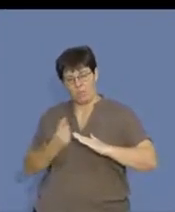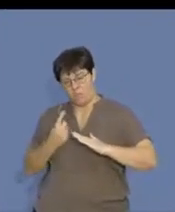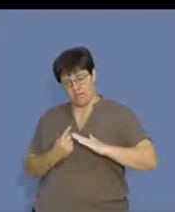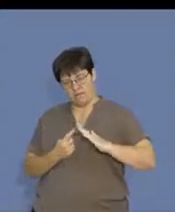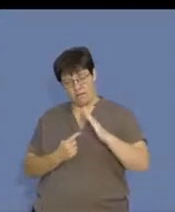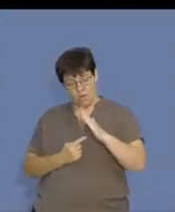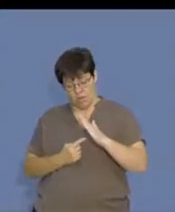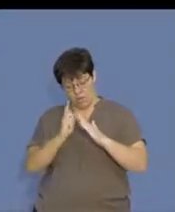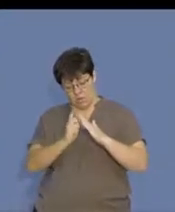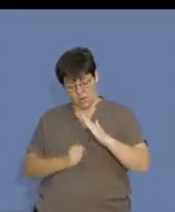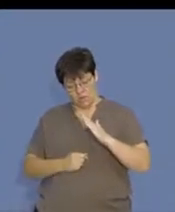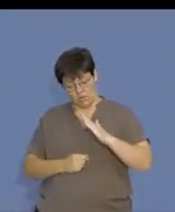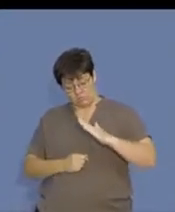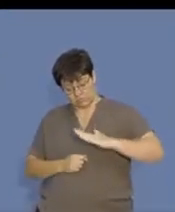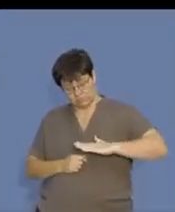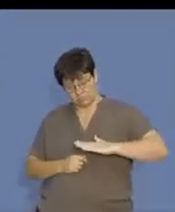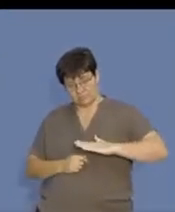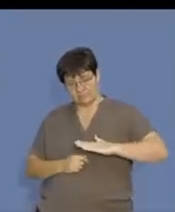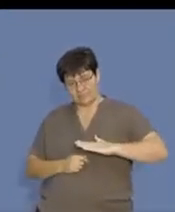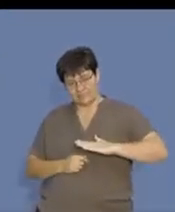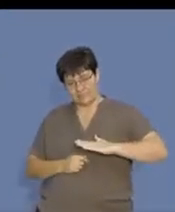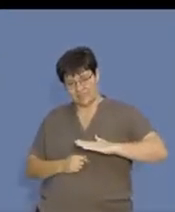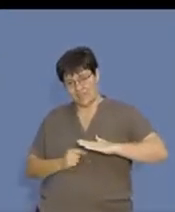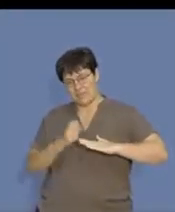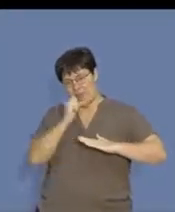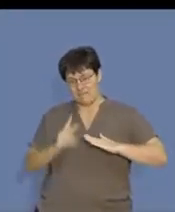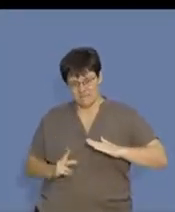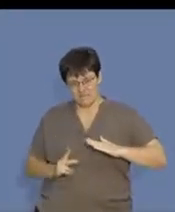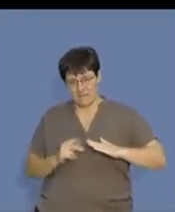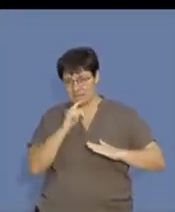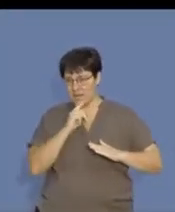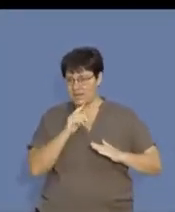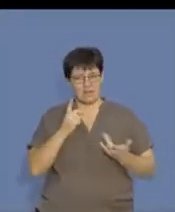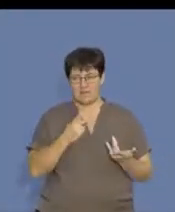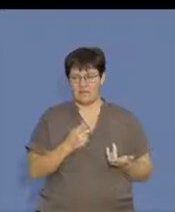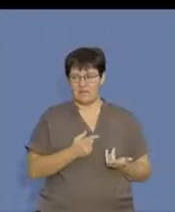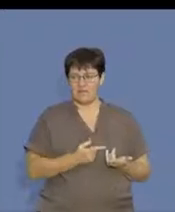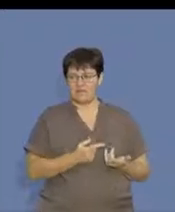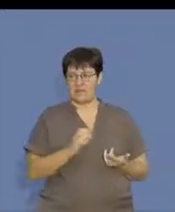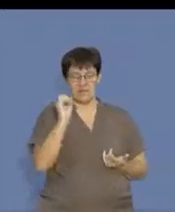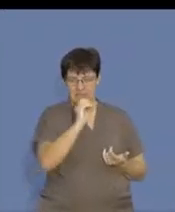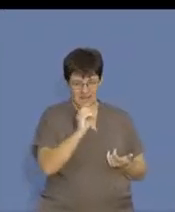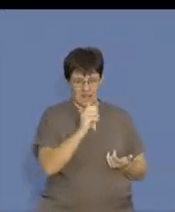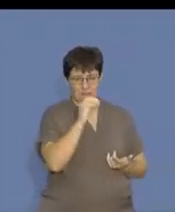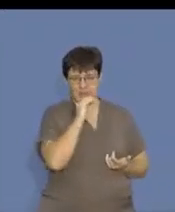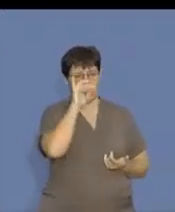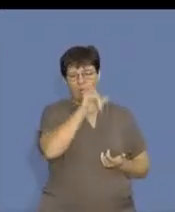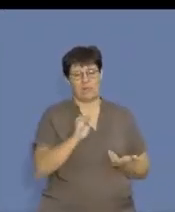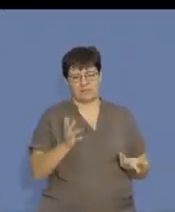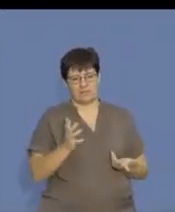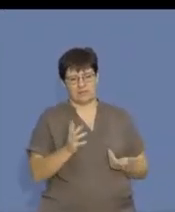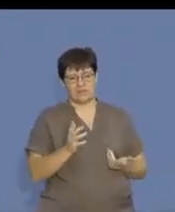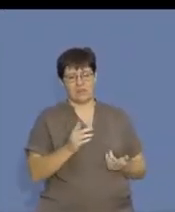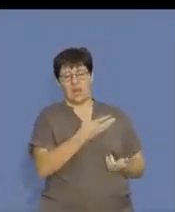1, right? Because if there is no value in front of the x, it means that is 1, right? So if there's nothing there, it's